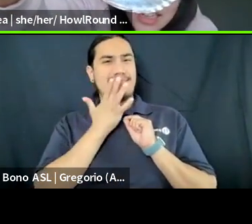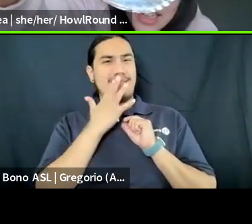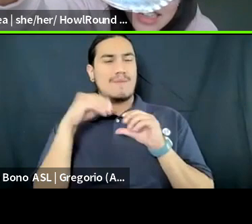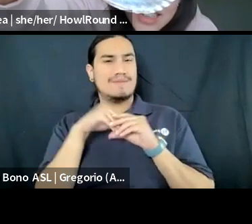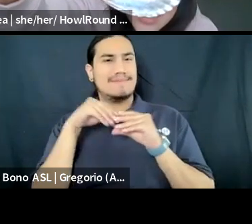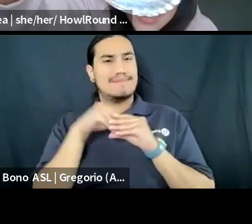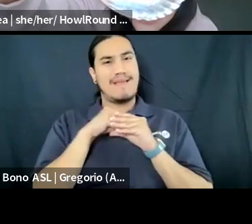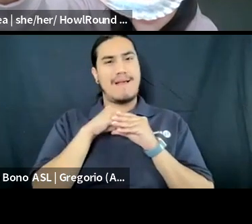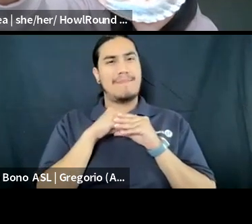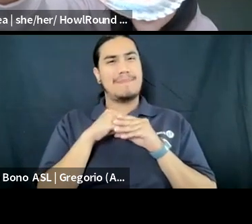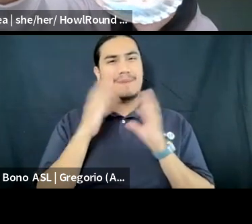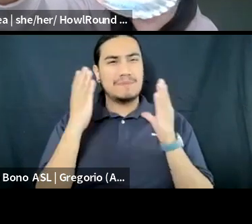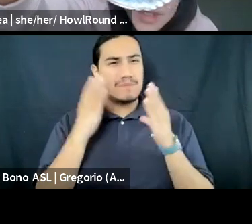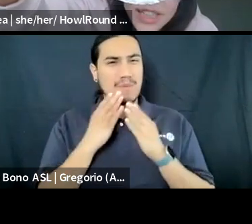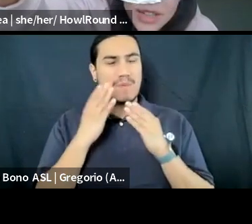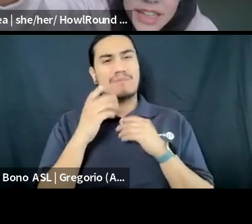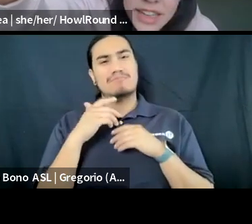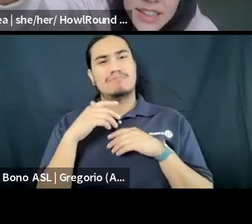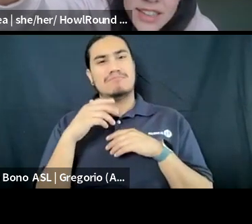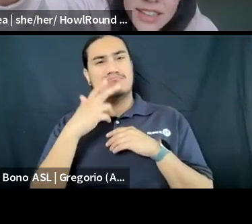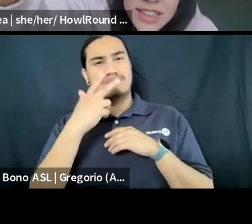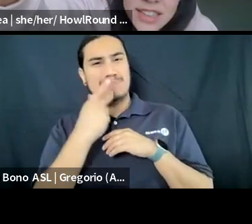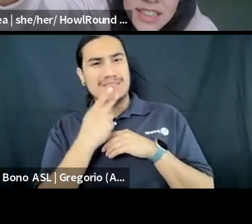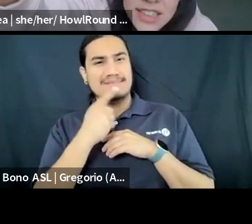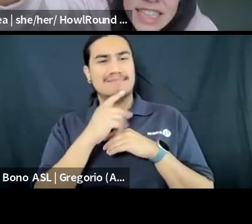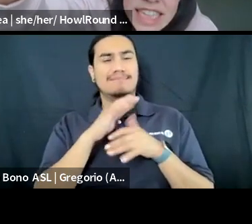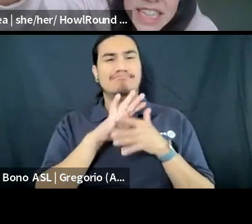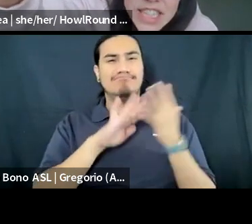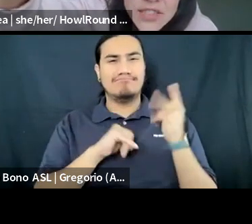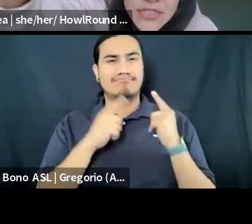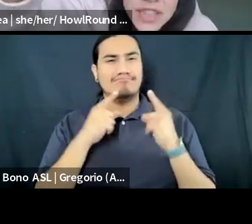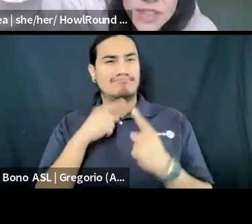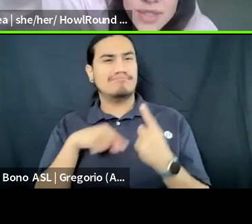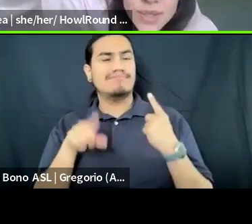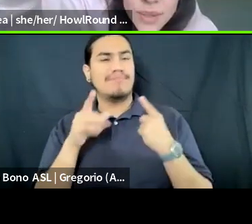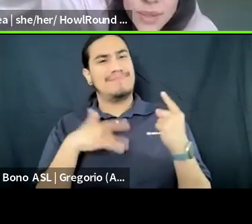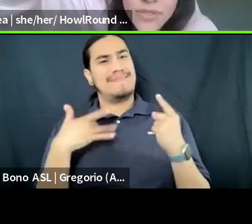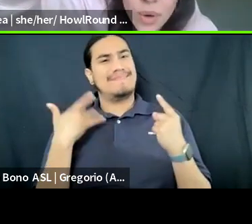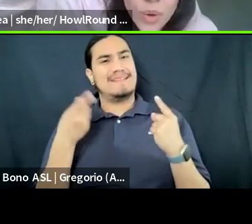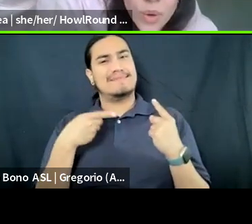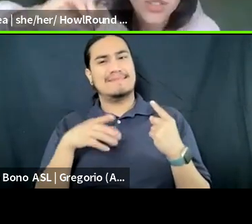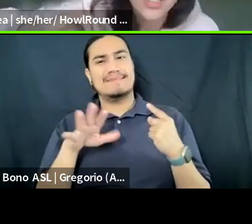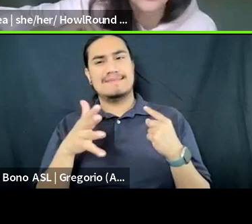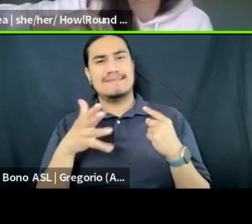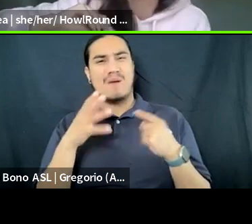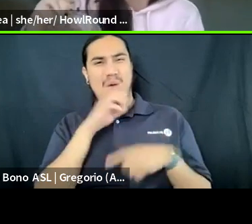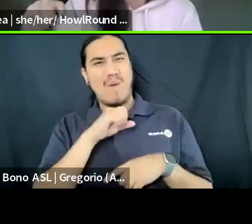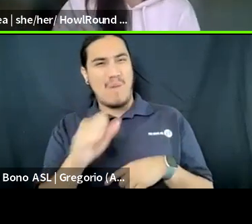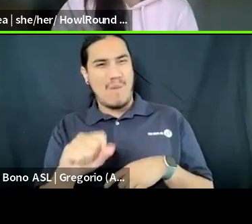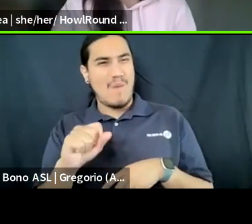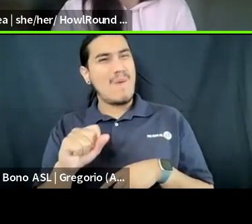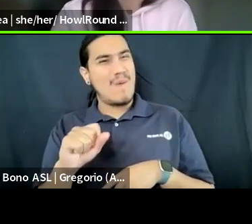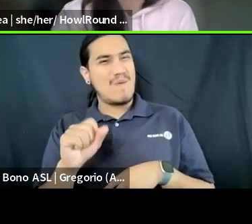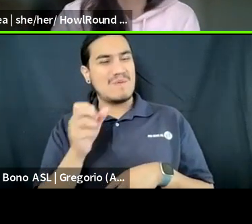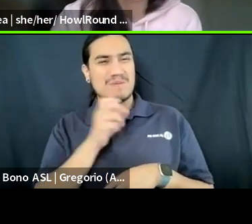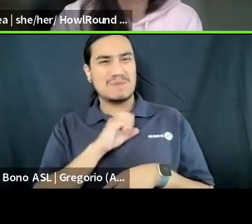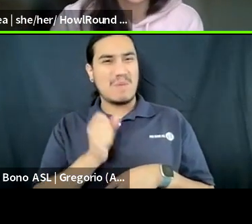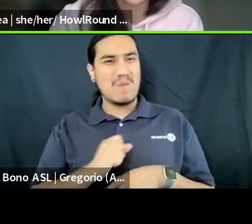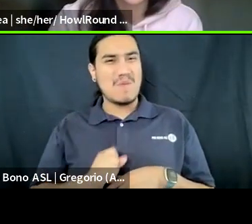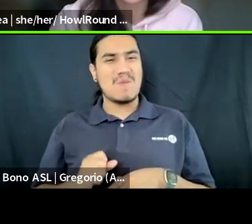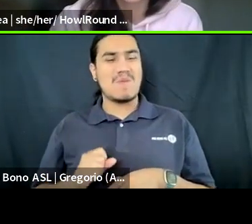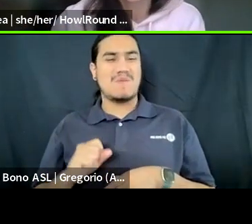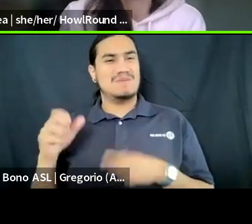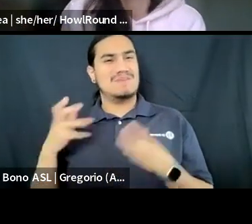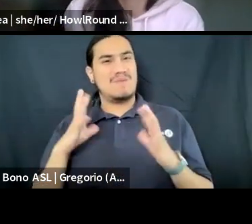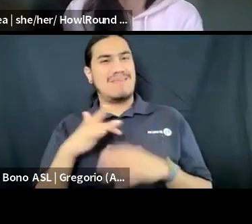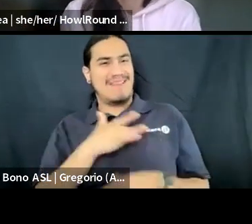inside. Really, really, it just feels sort of old in a way that I quite